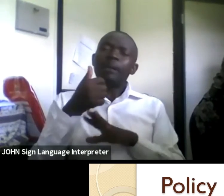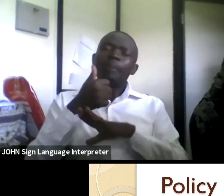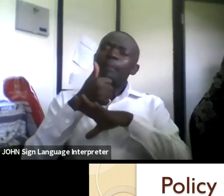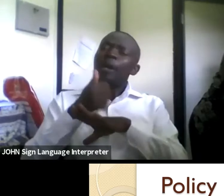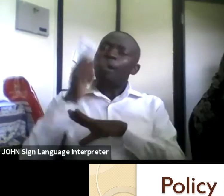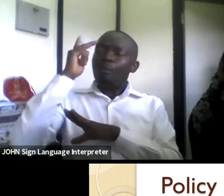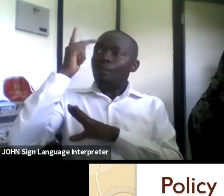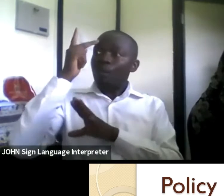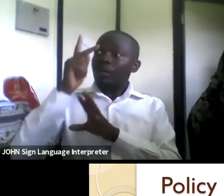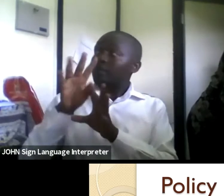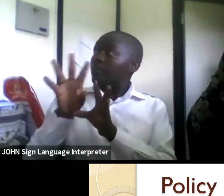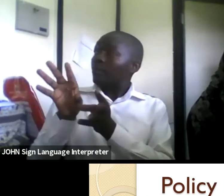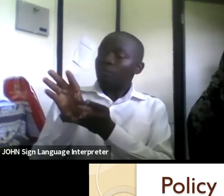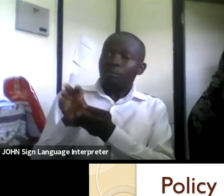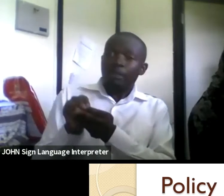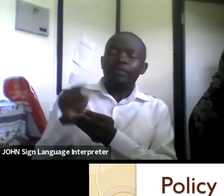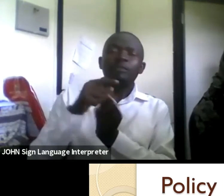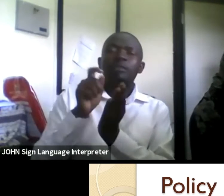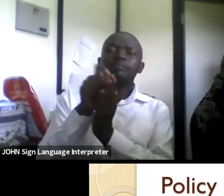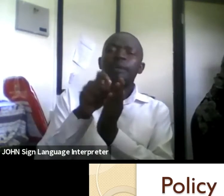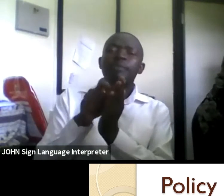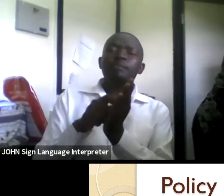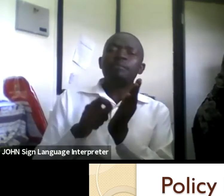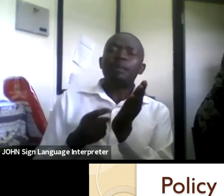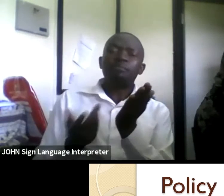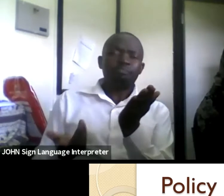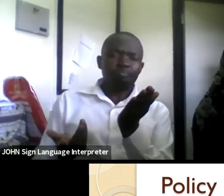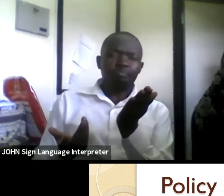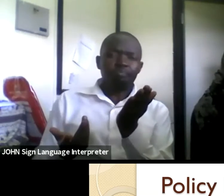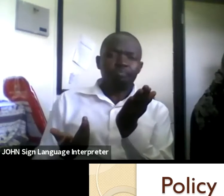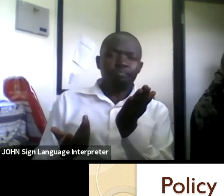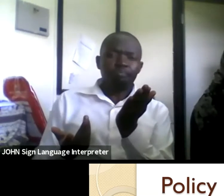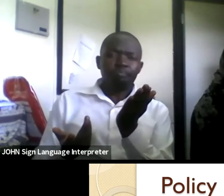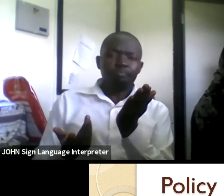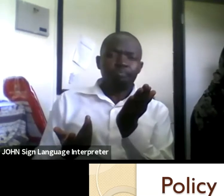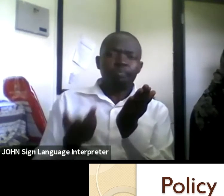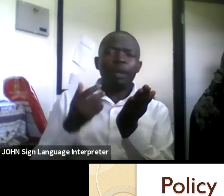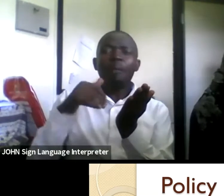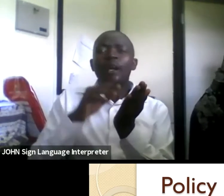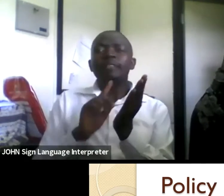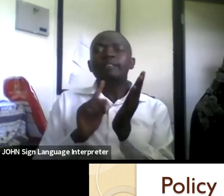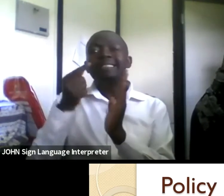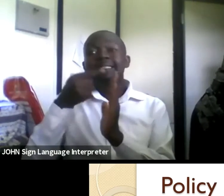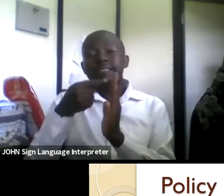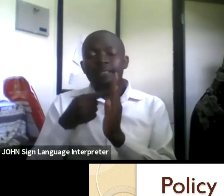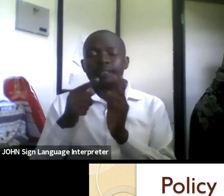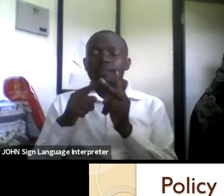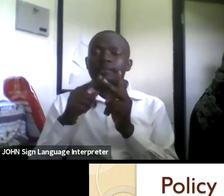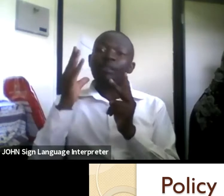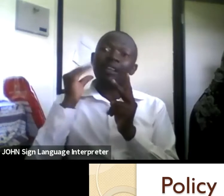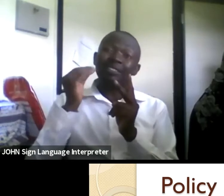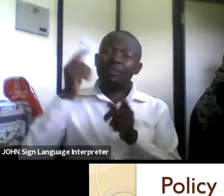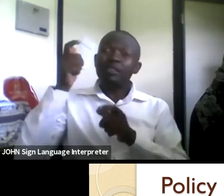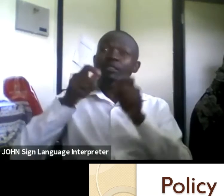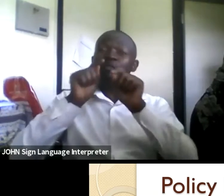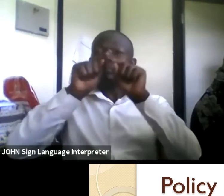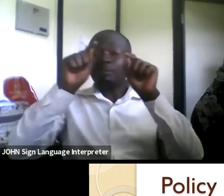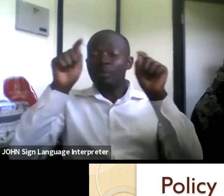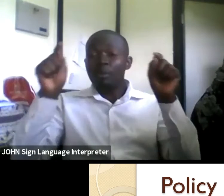is written down here, it's based on intense and immense experiences of people over